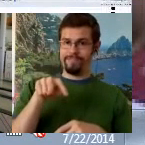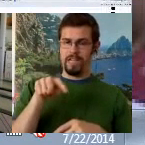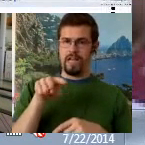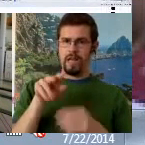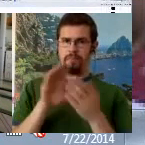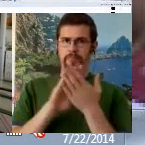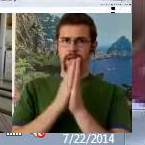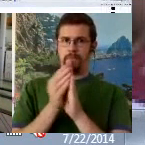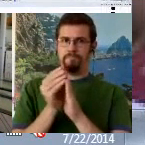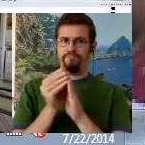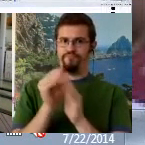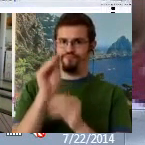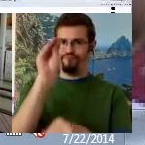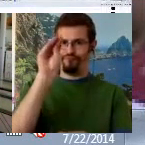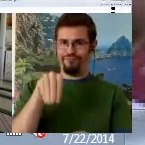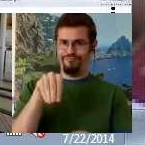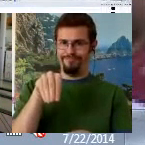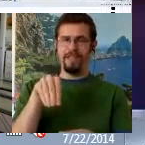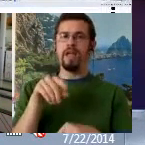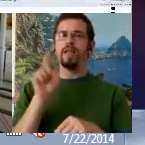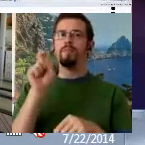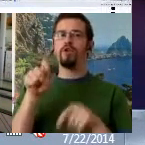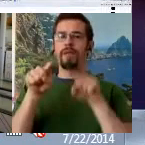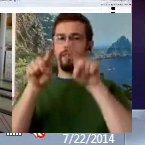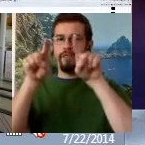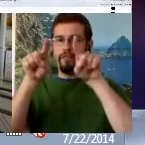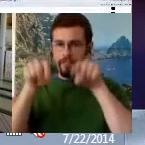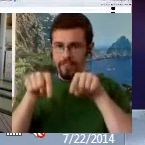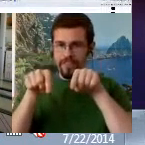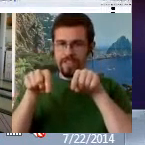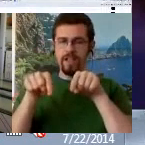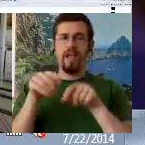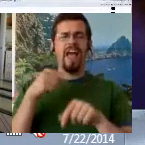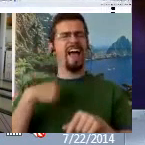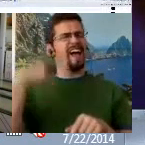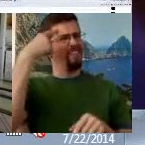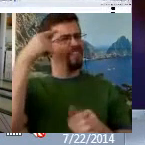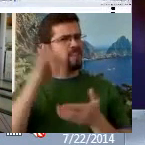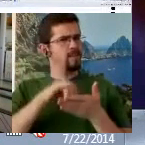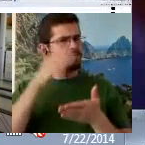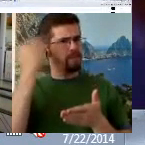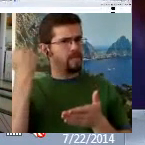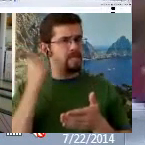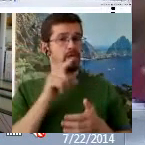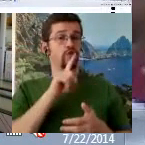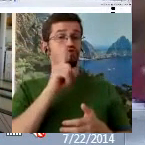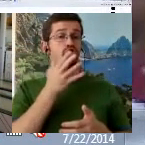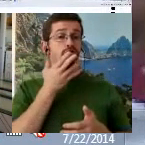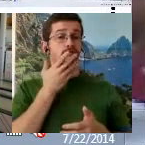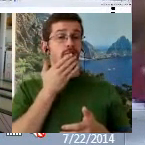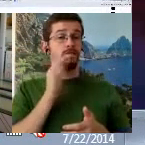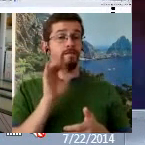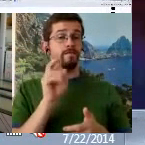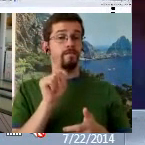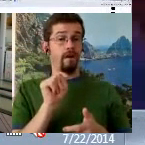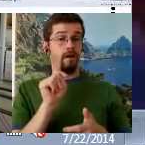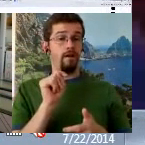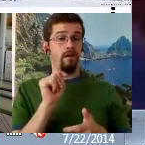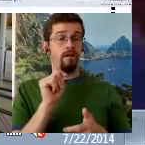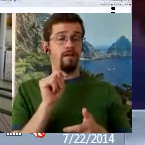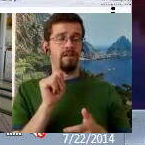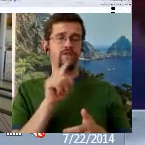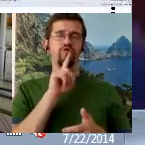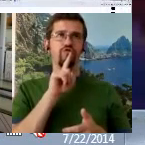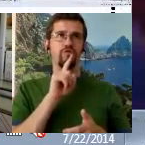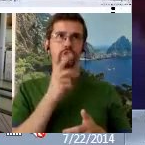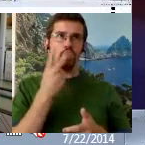a blob. Yeah, I think that's because the two-color font is being ignored. Getting two colors